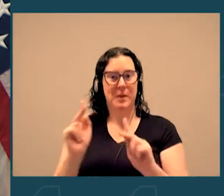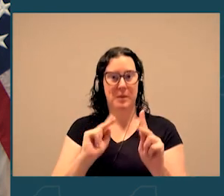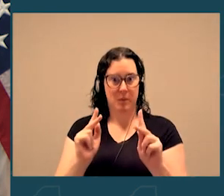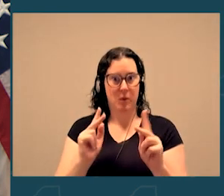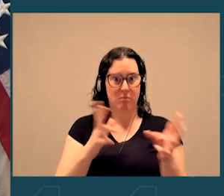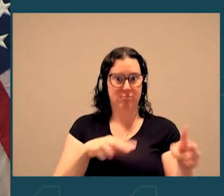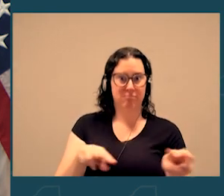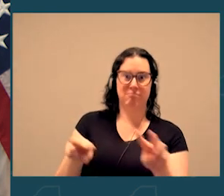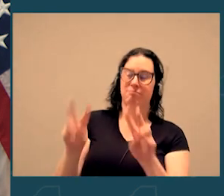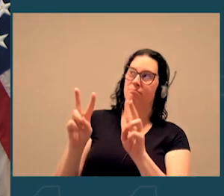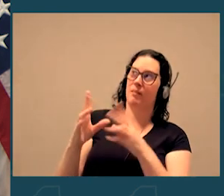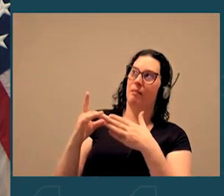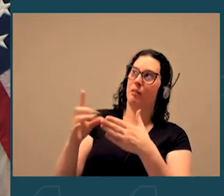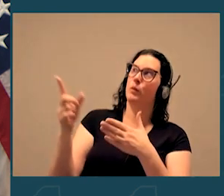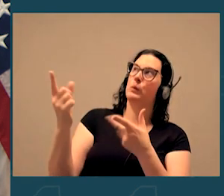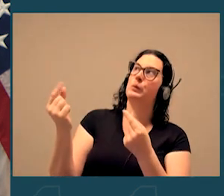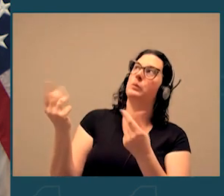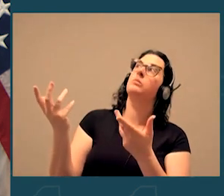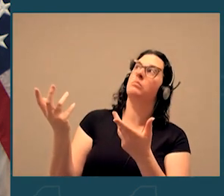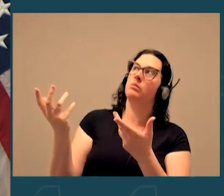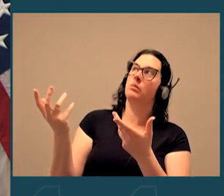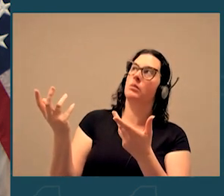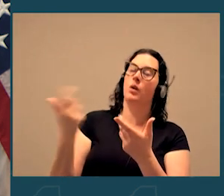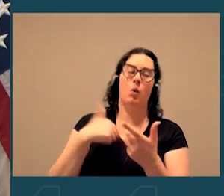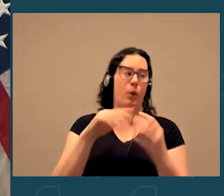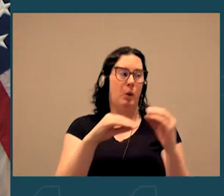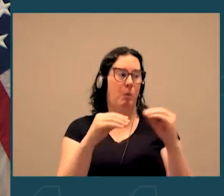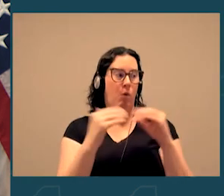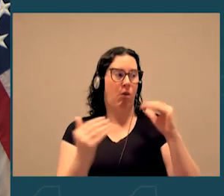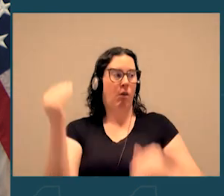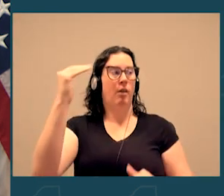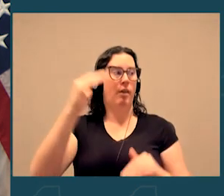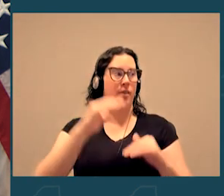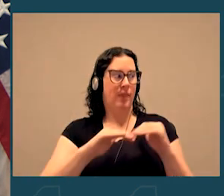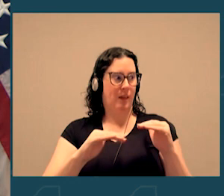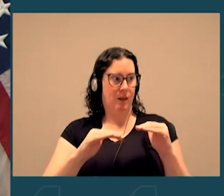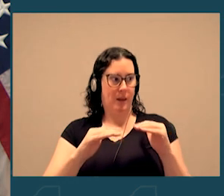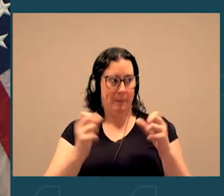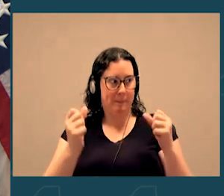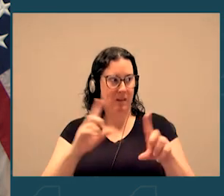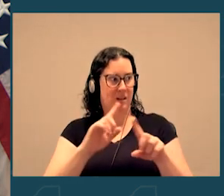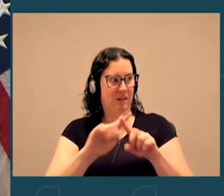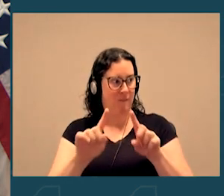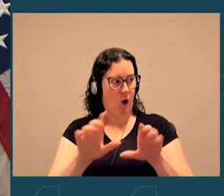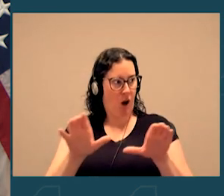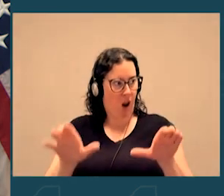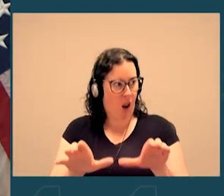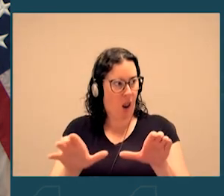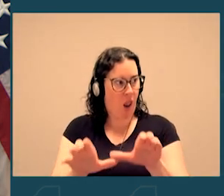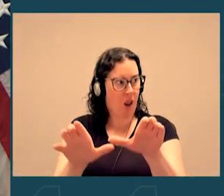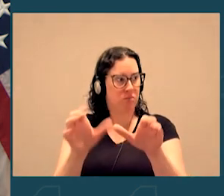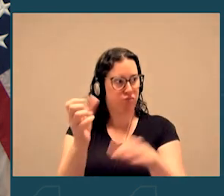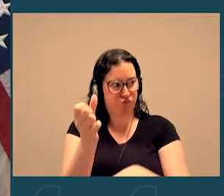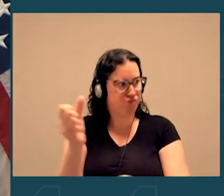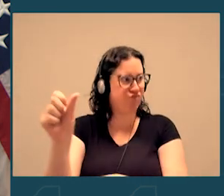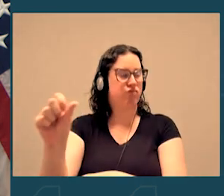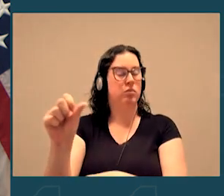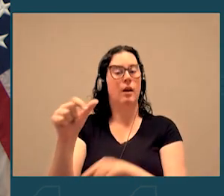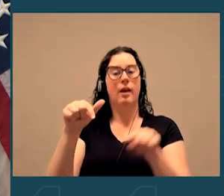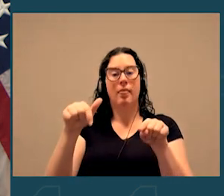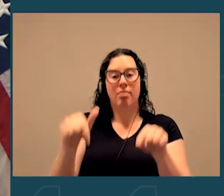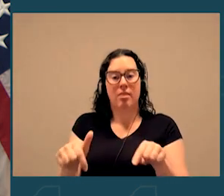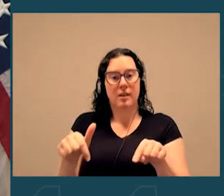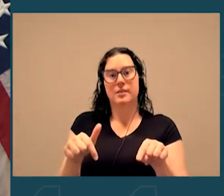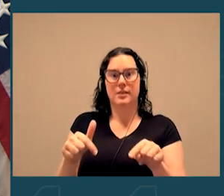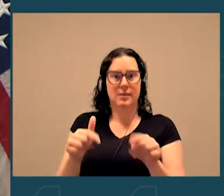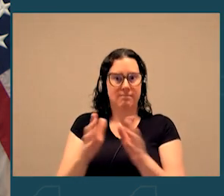for leadership, being ahead of our time, as we've been in so many movements. This is a movement to recapture the